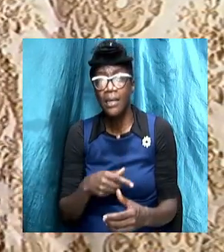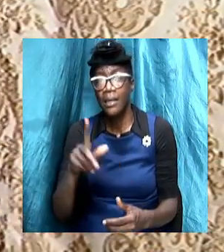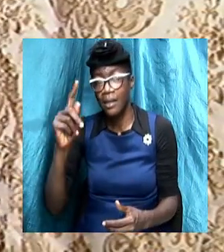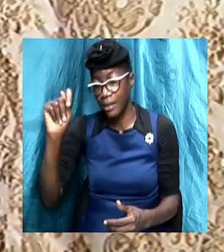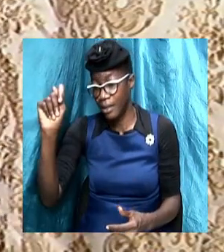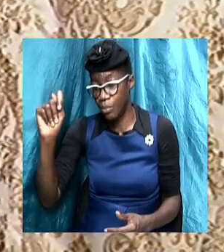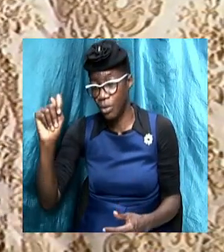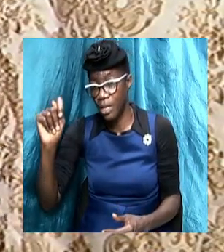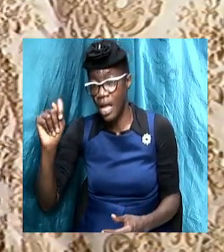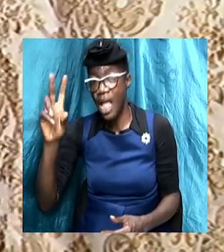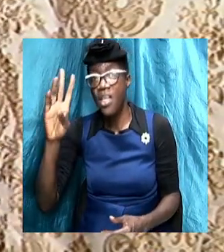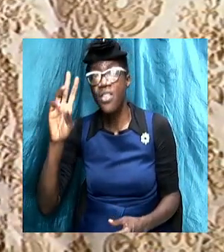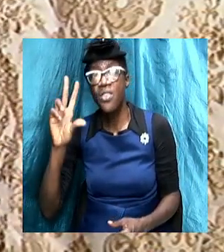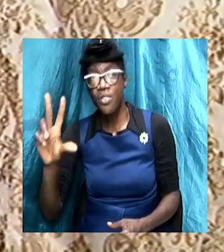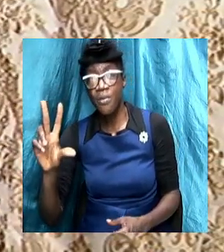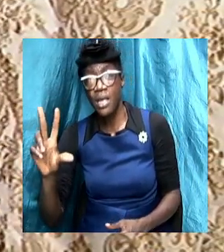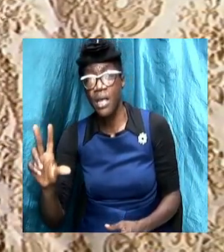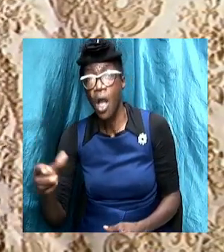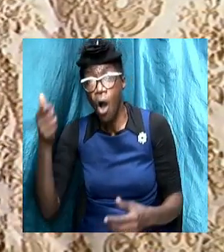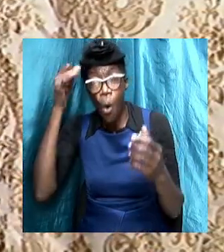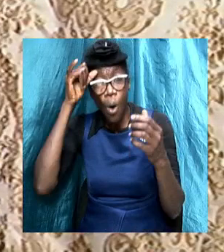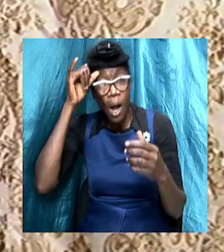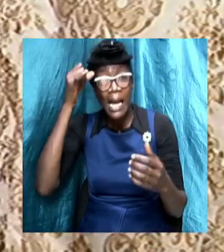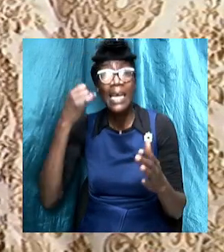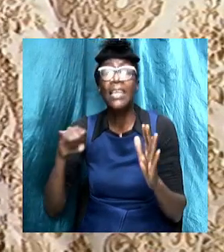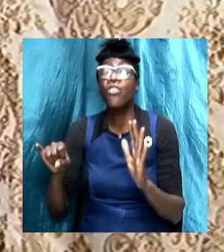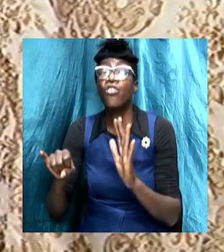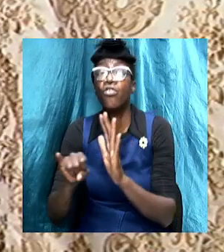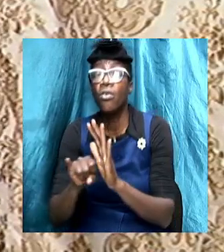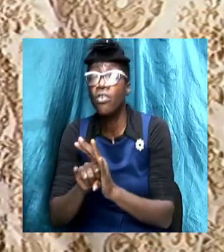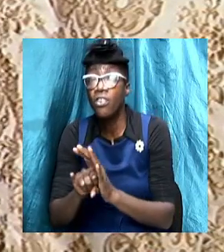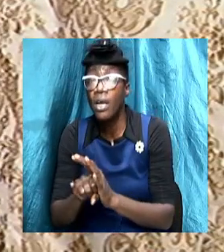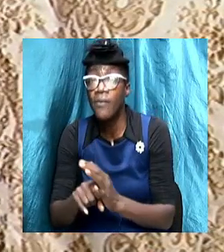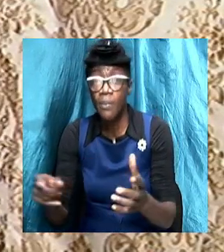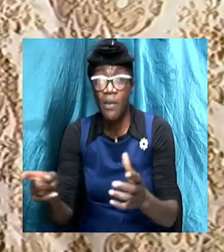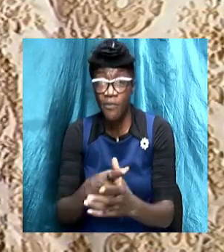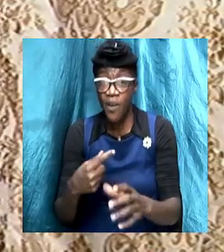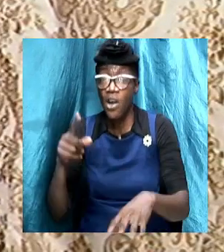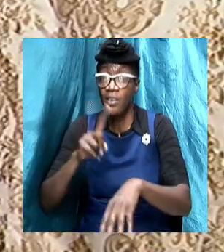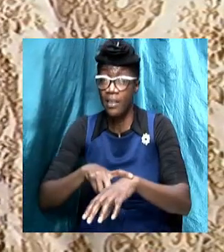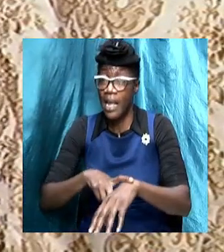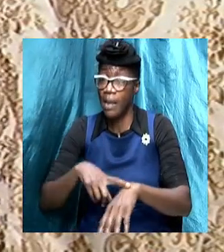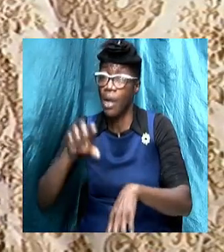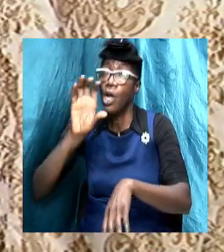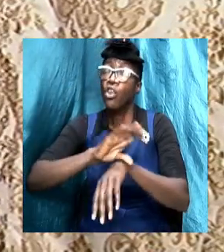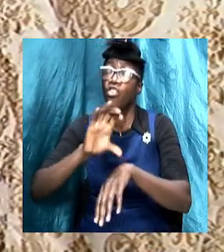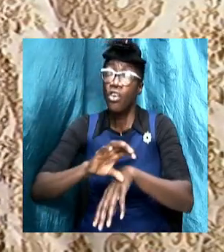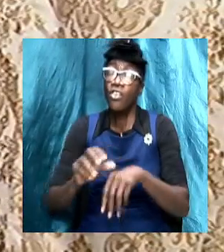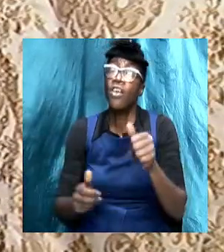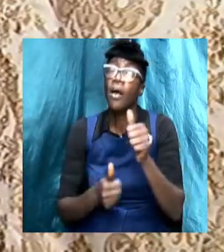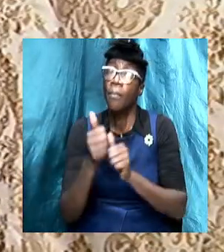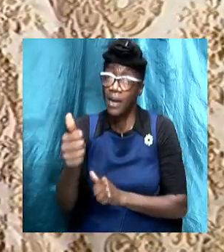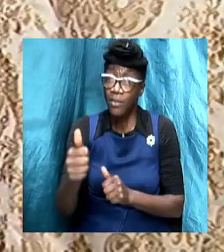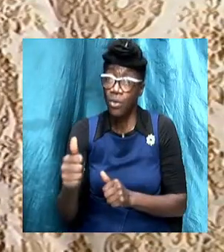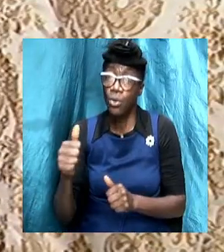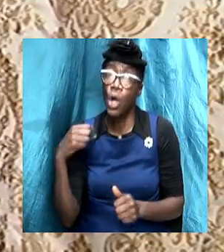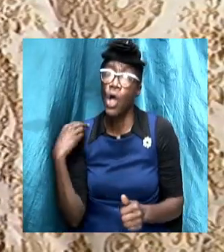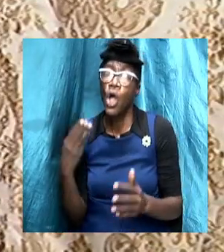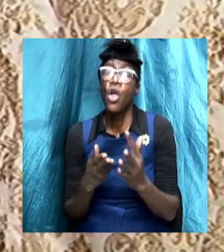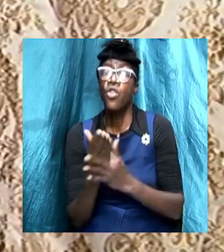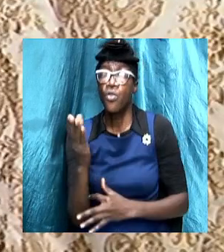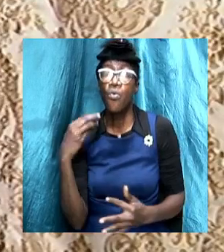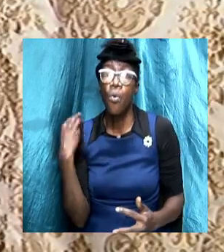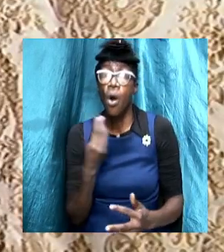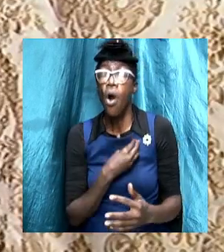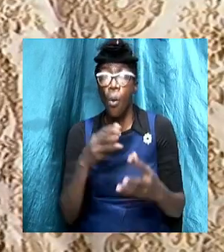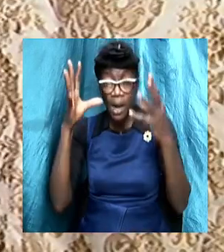just mention them. So our instructions from the first century church is to be passed down through, one, our teaching. I want to make mention